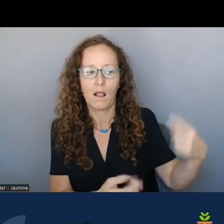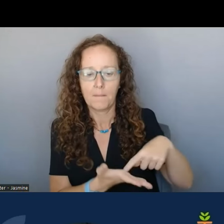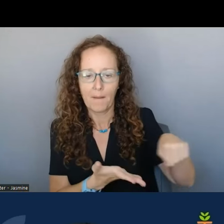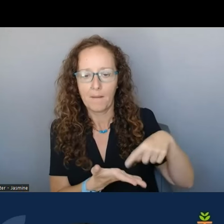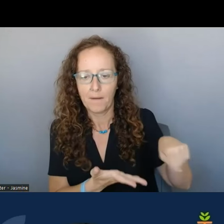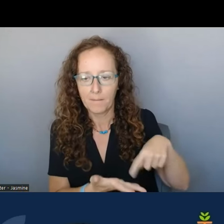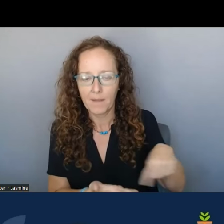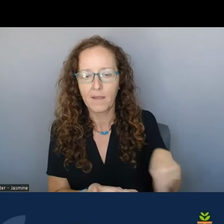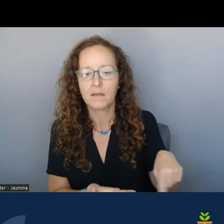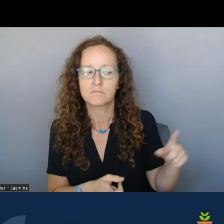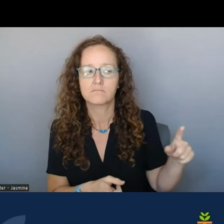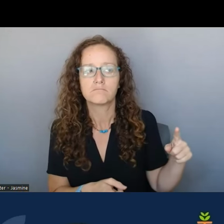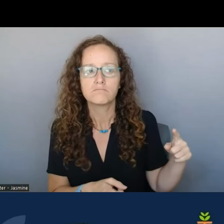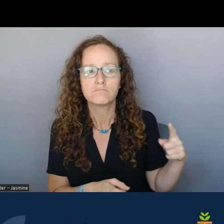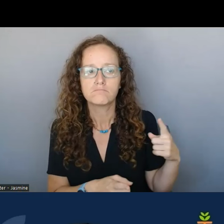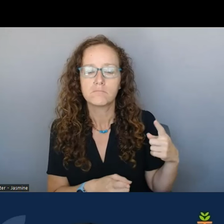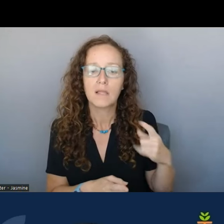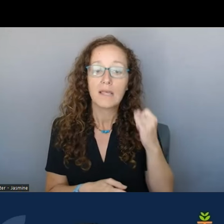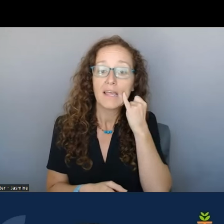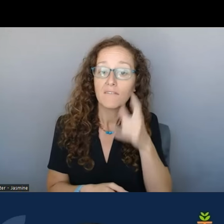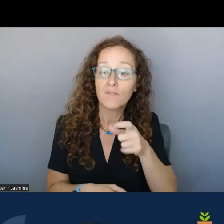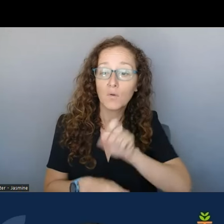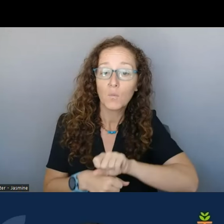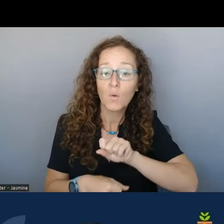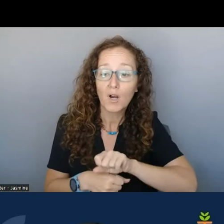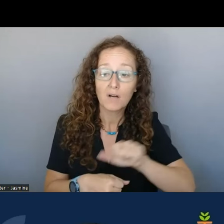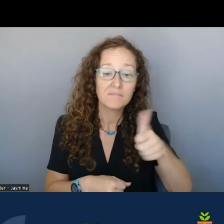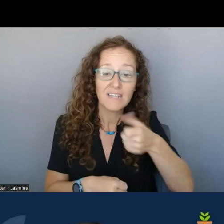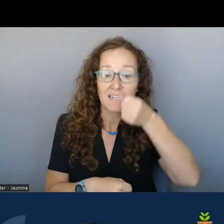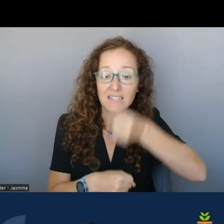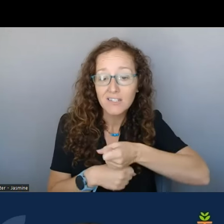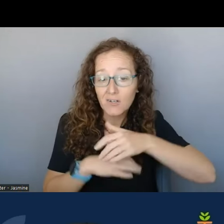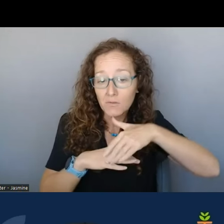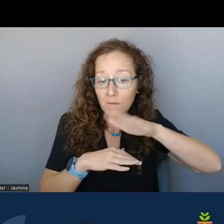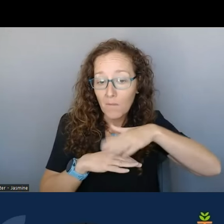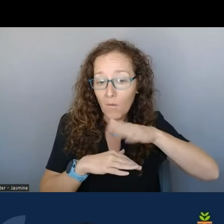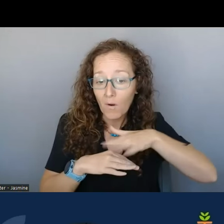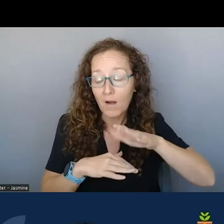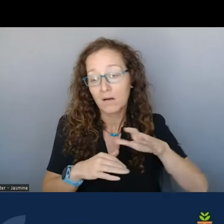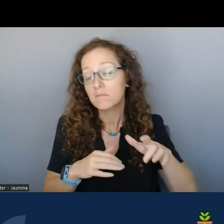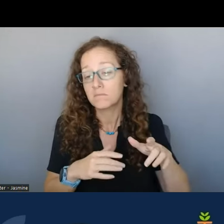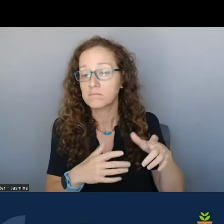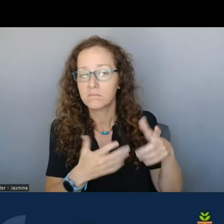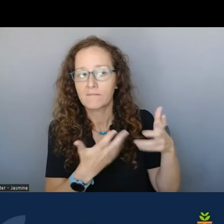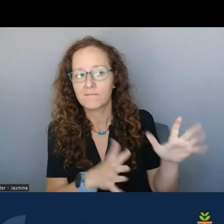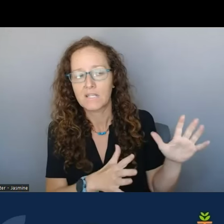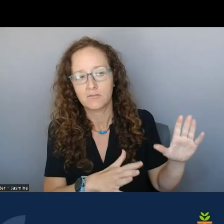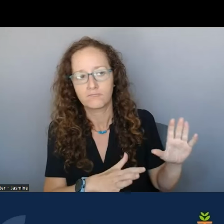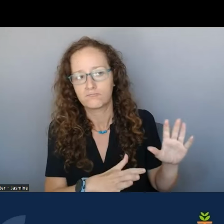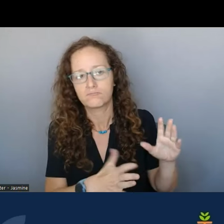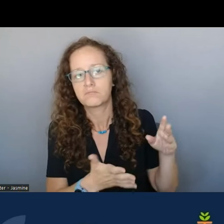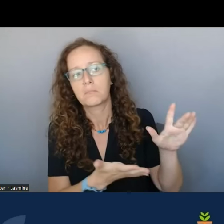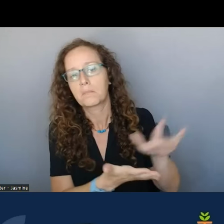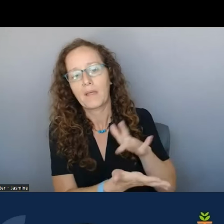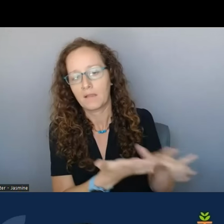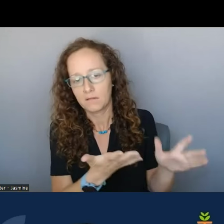10 years of work, and that fits the bill for 95% of people. But if you or your